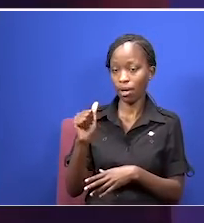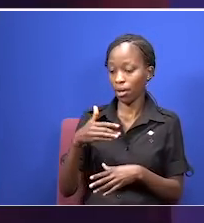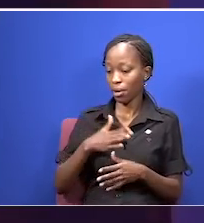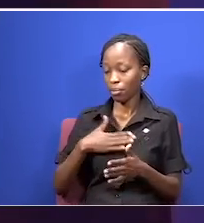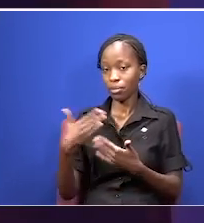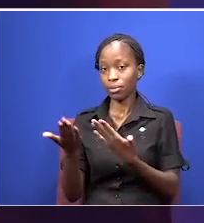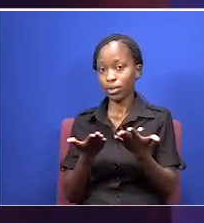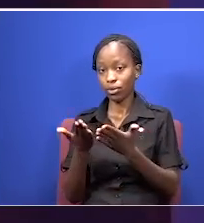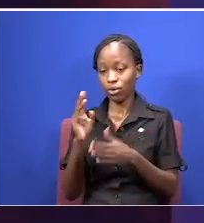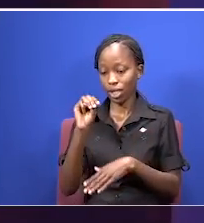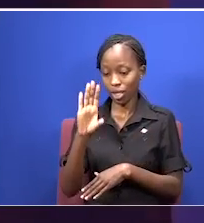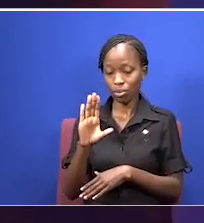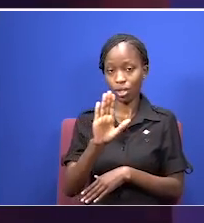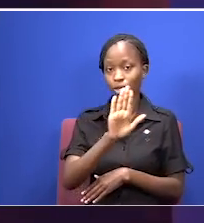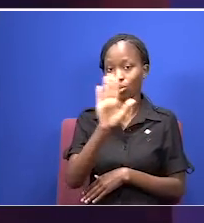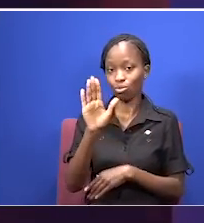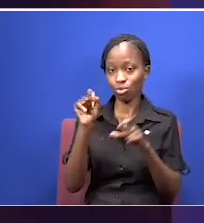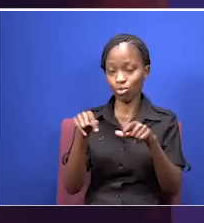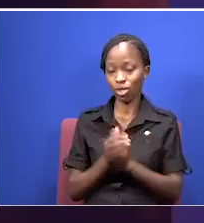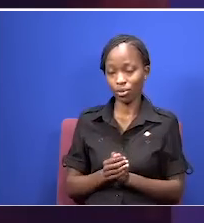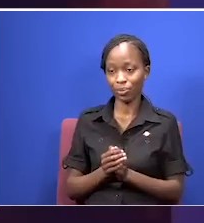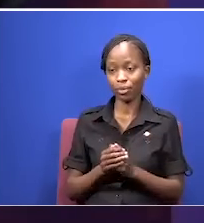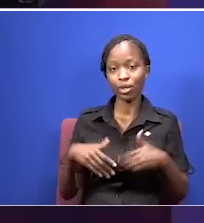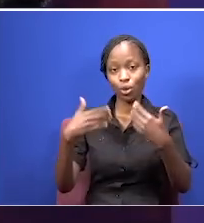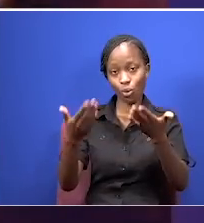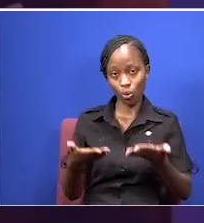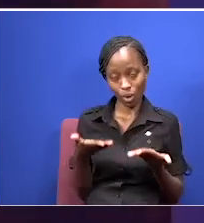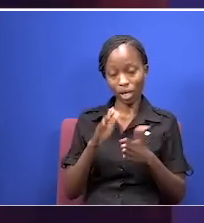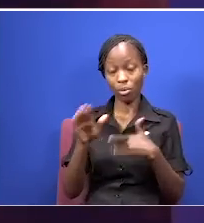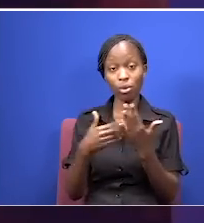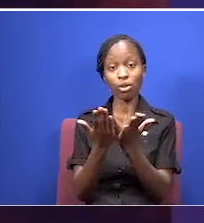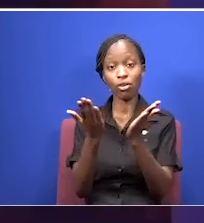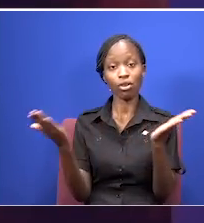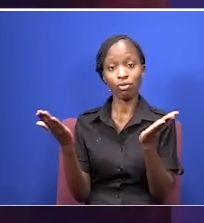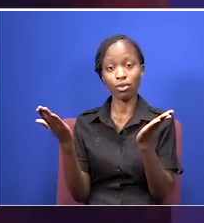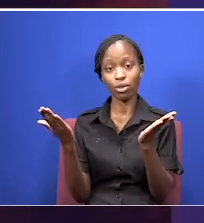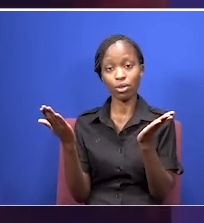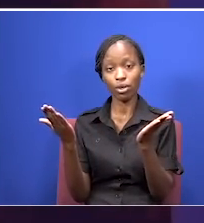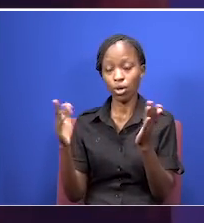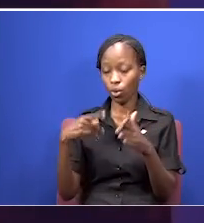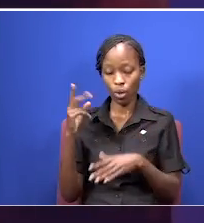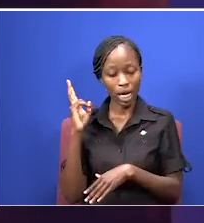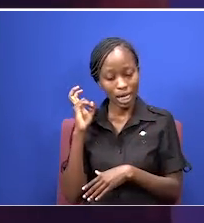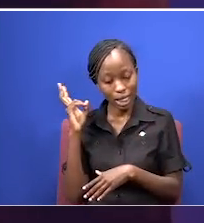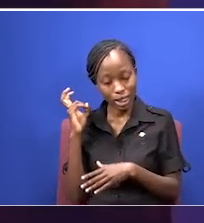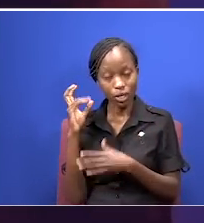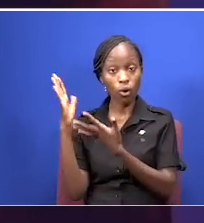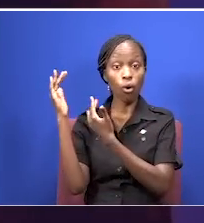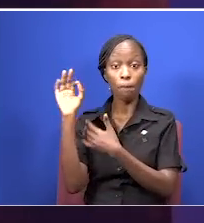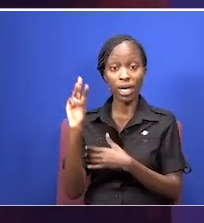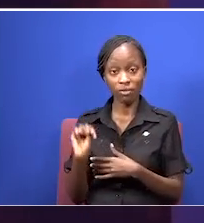serving as your moderator today welcome all of you listening to this service on hope